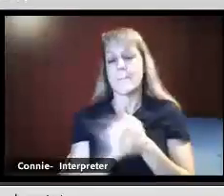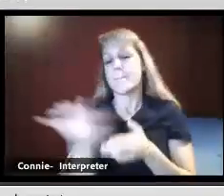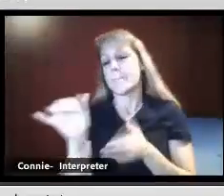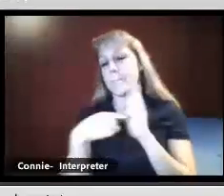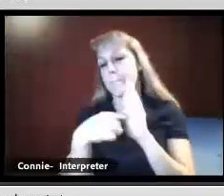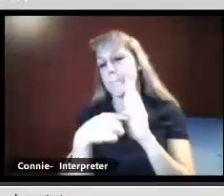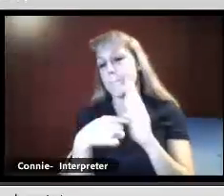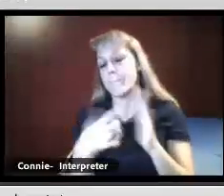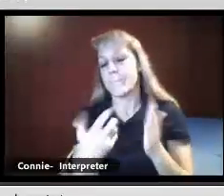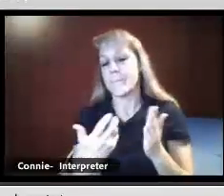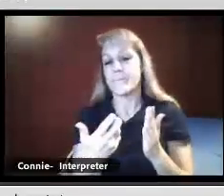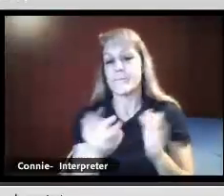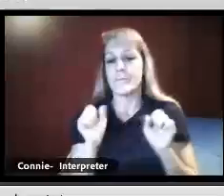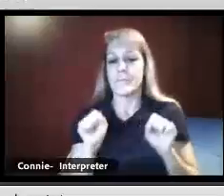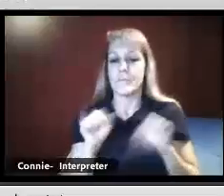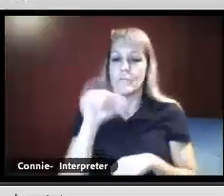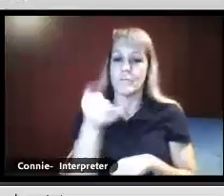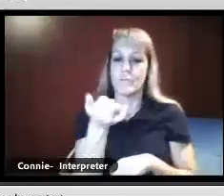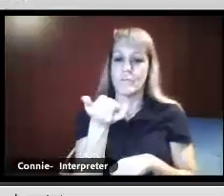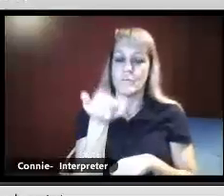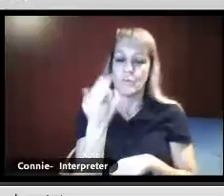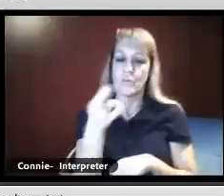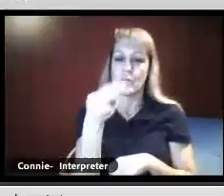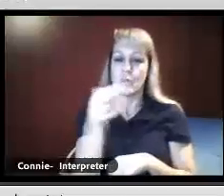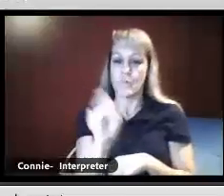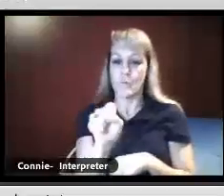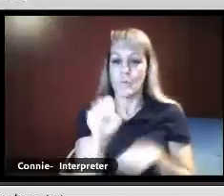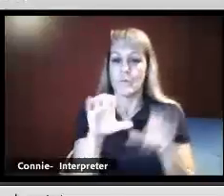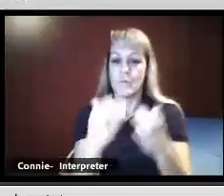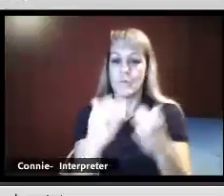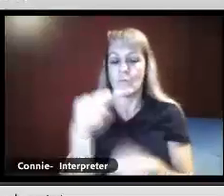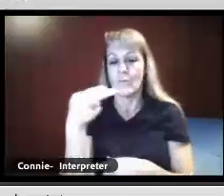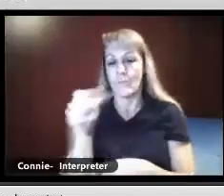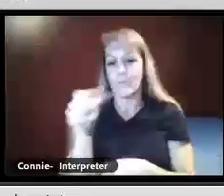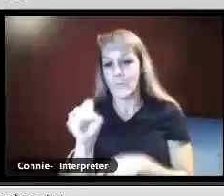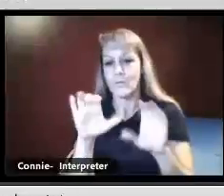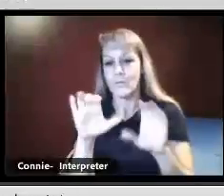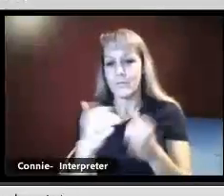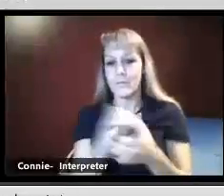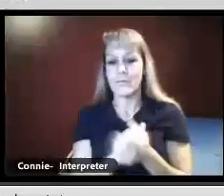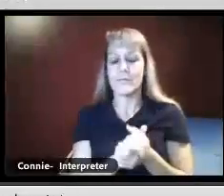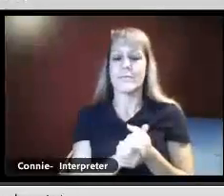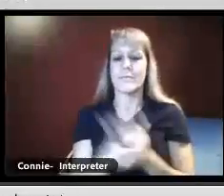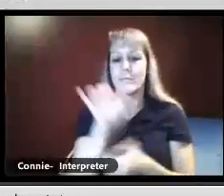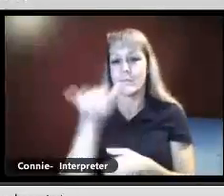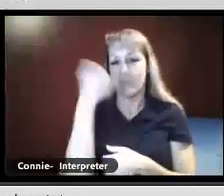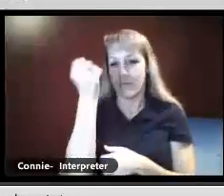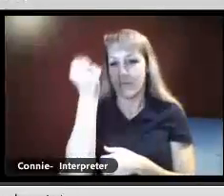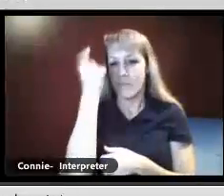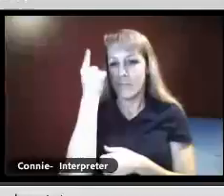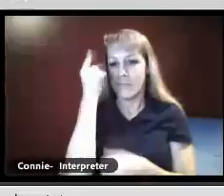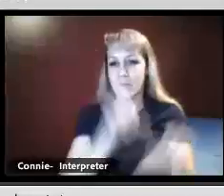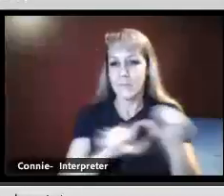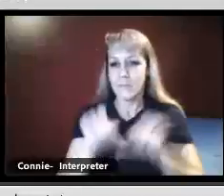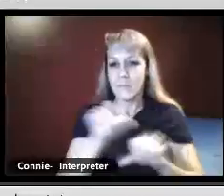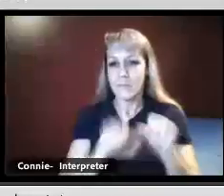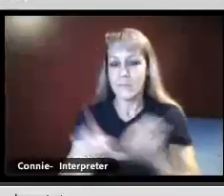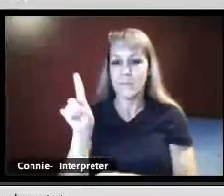say possibly a junior high school class or high school class. That design of Understanding Science